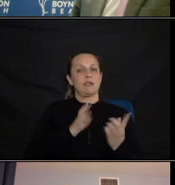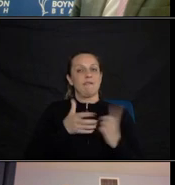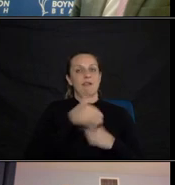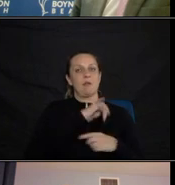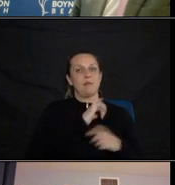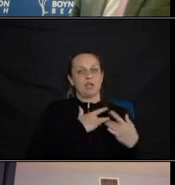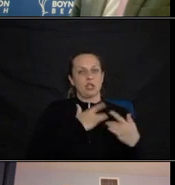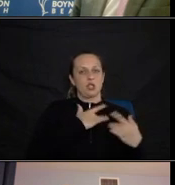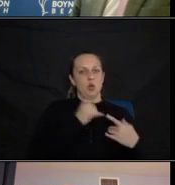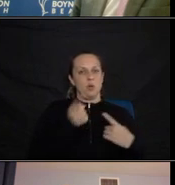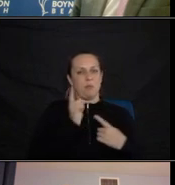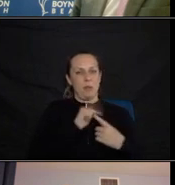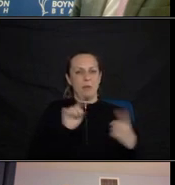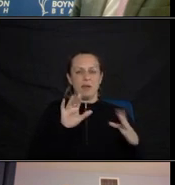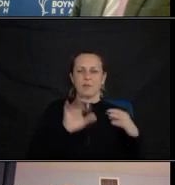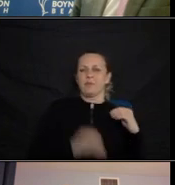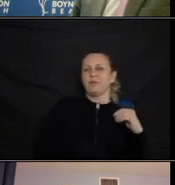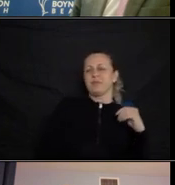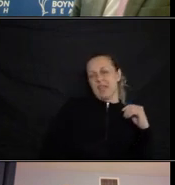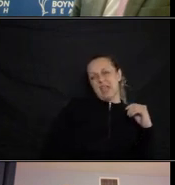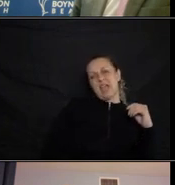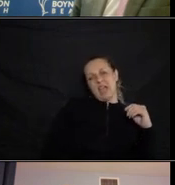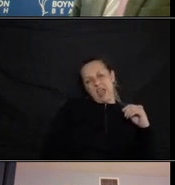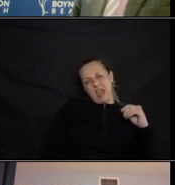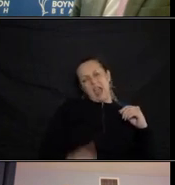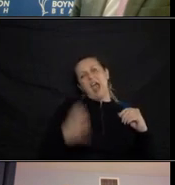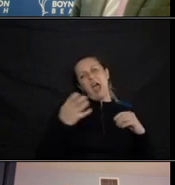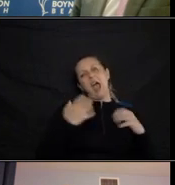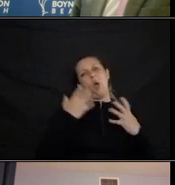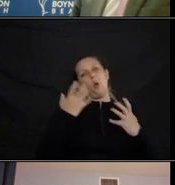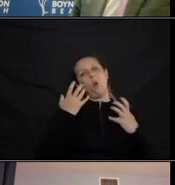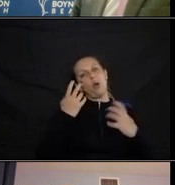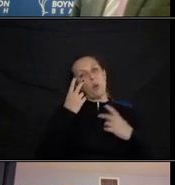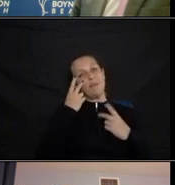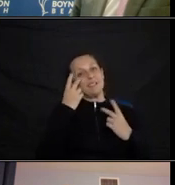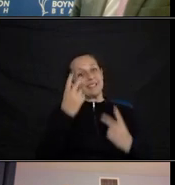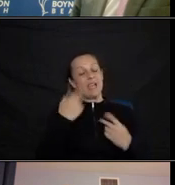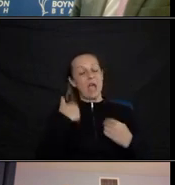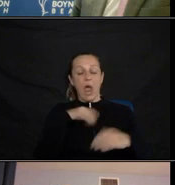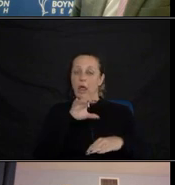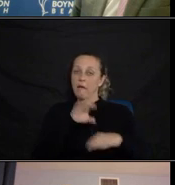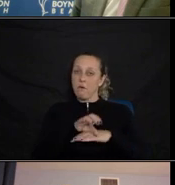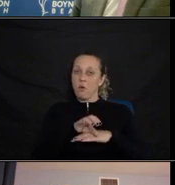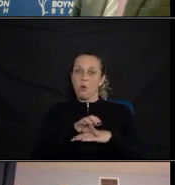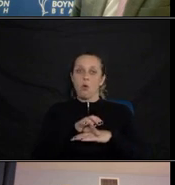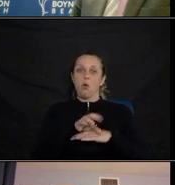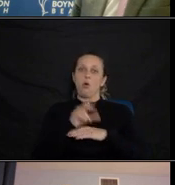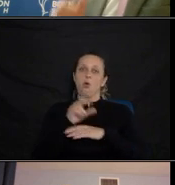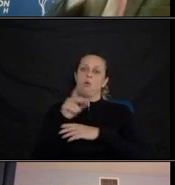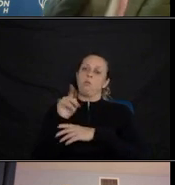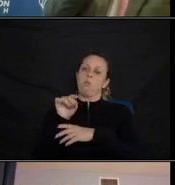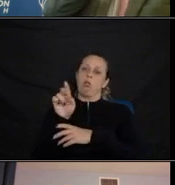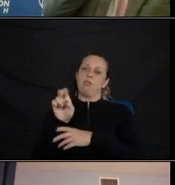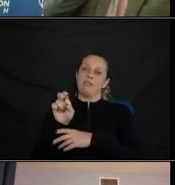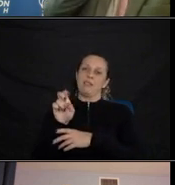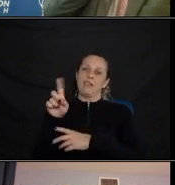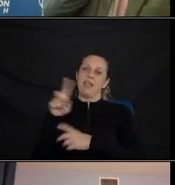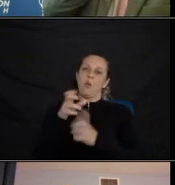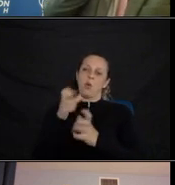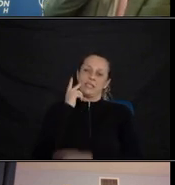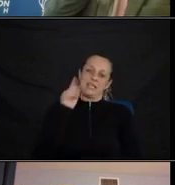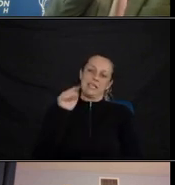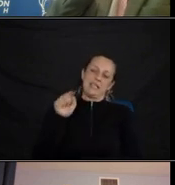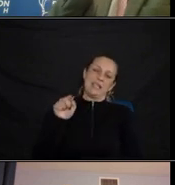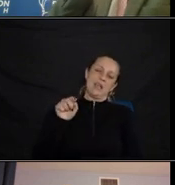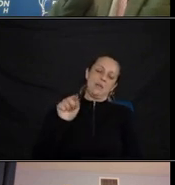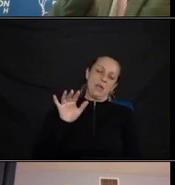concerns in a minute, but I would like to have seen, and although I can't force Pulte, I would have liked to have seen